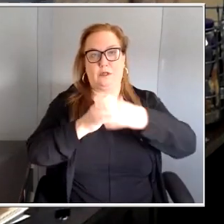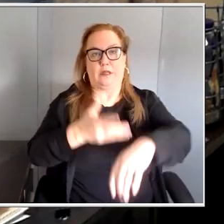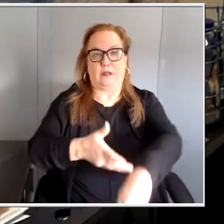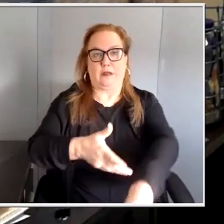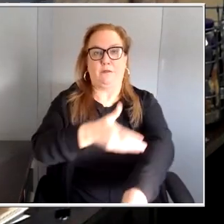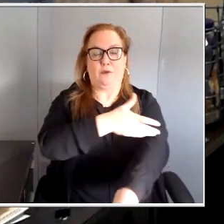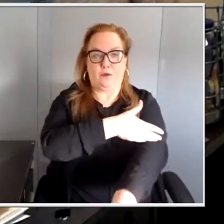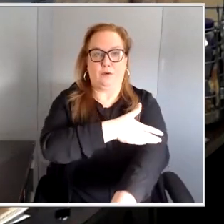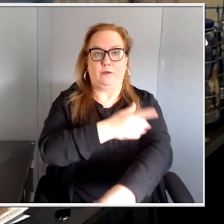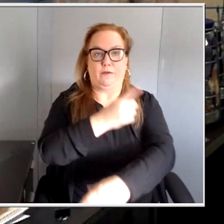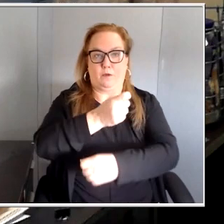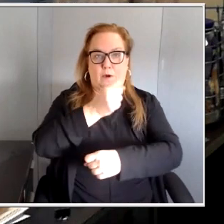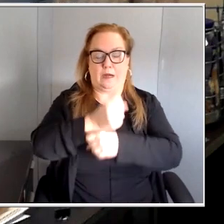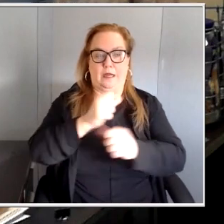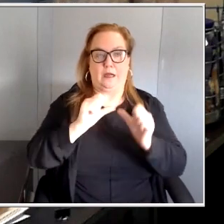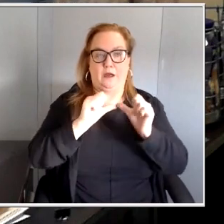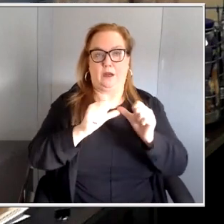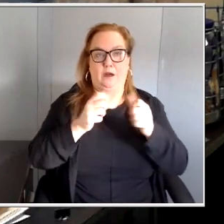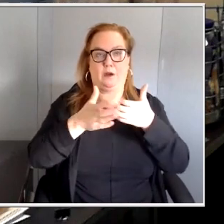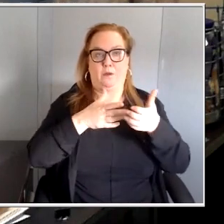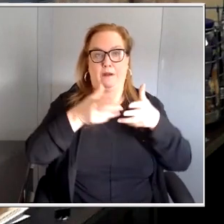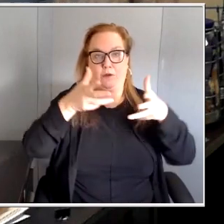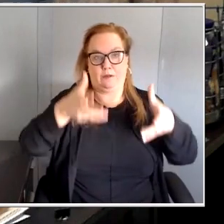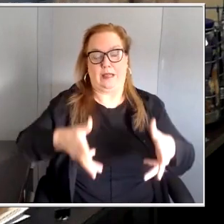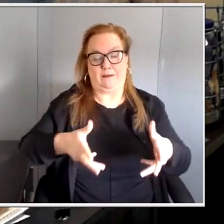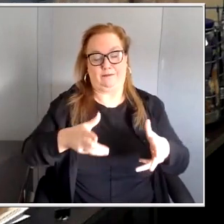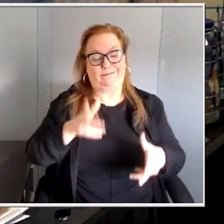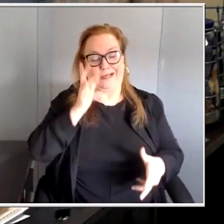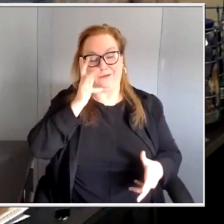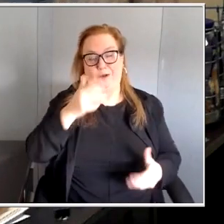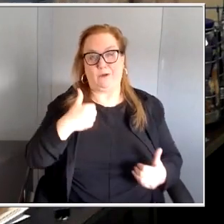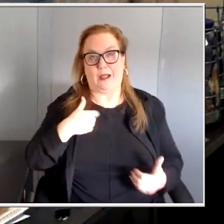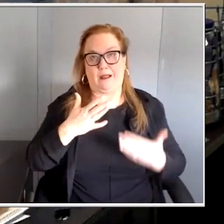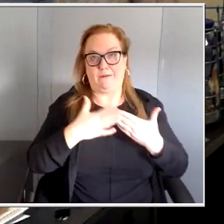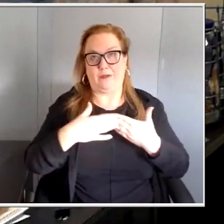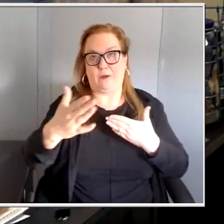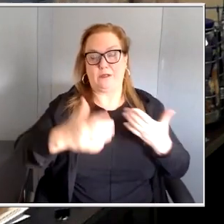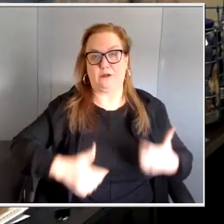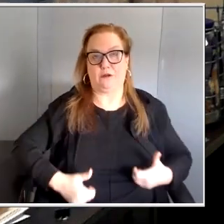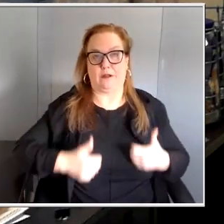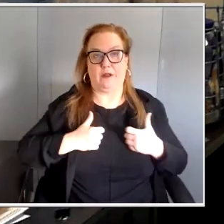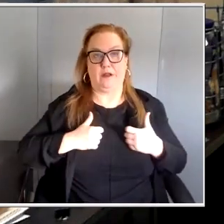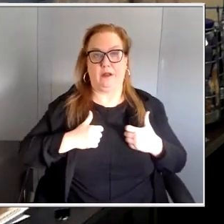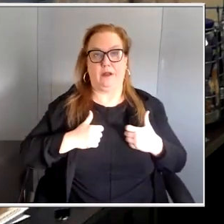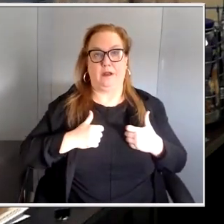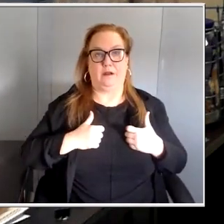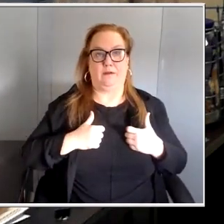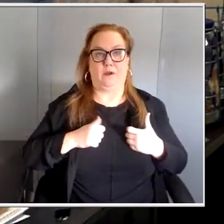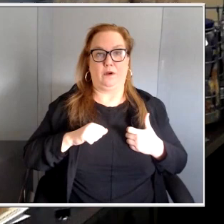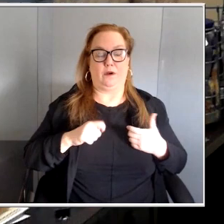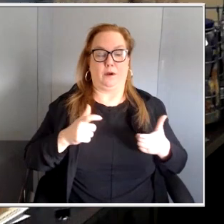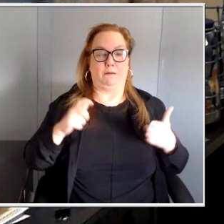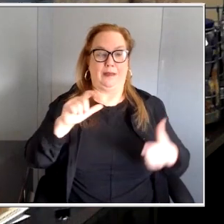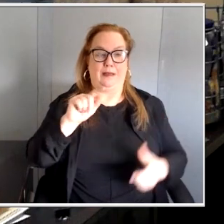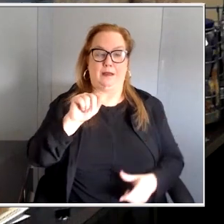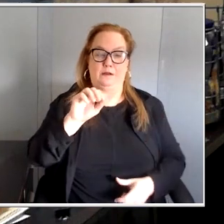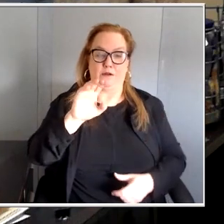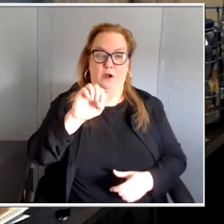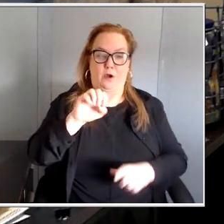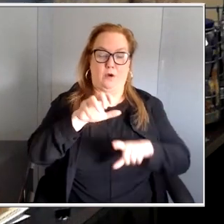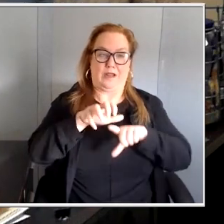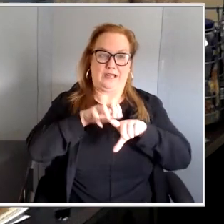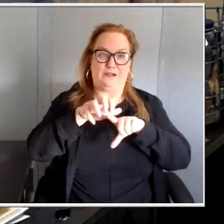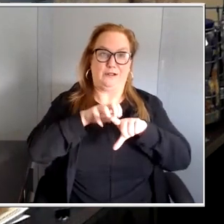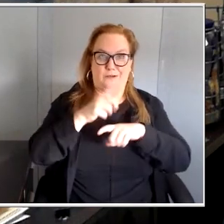neurological issues for a year, and whatever you're left with at a year is pretty much what you're left with. If your big toenail itches a year after your open heart bypass, it's going to continue